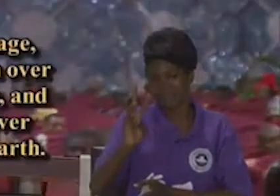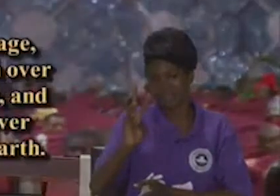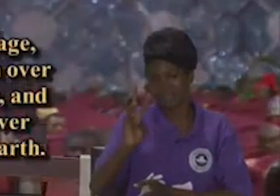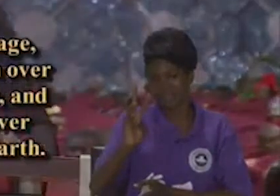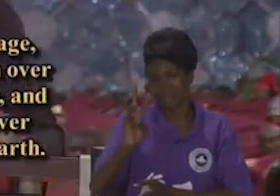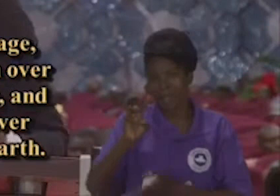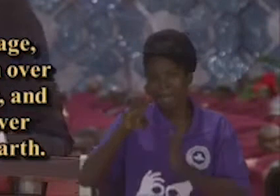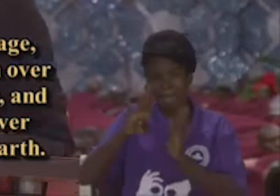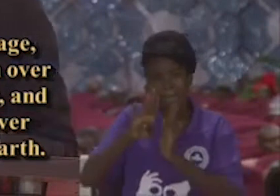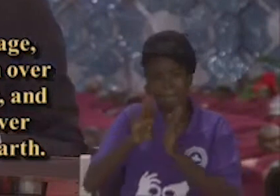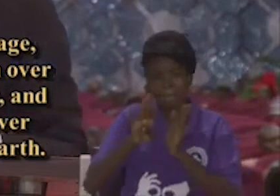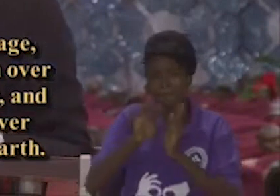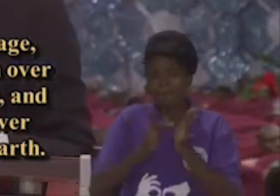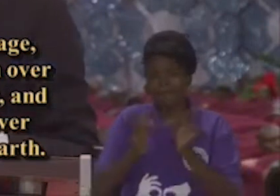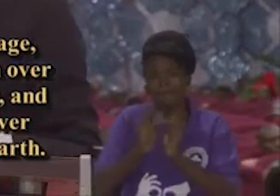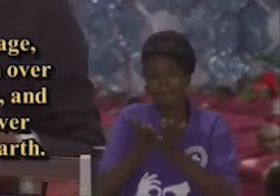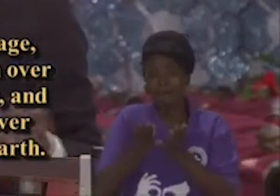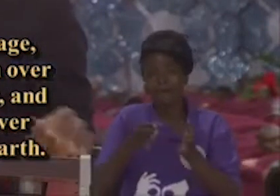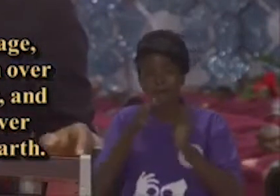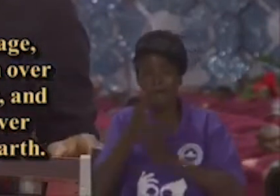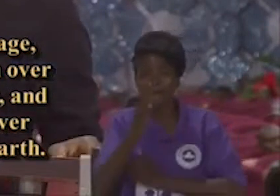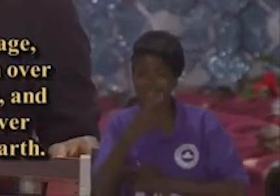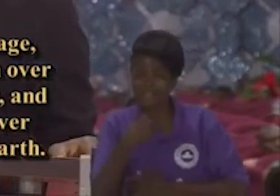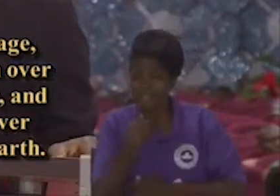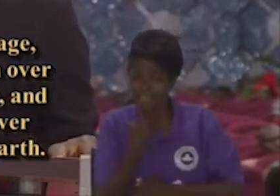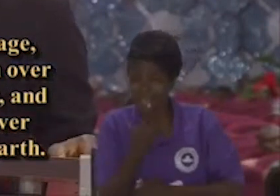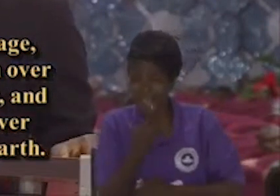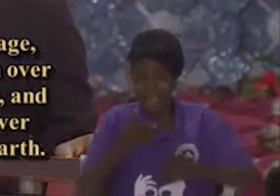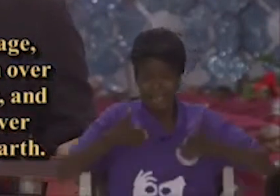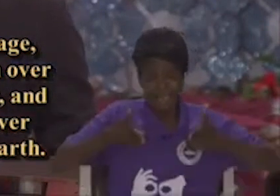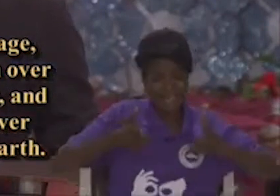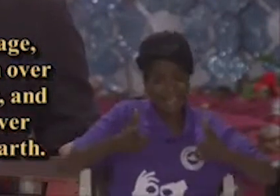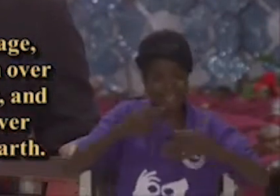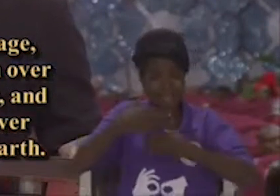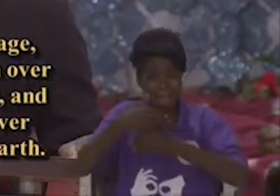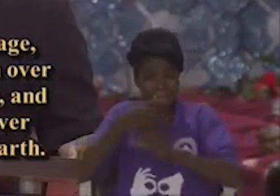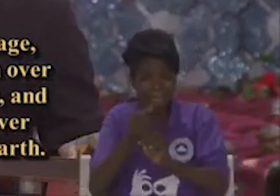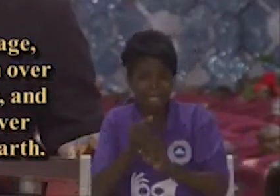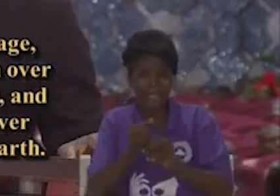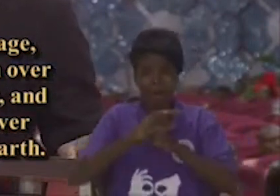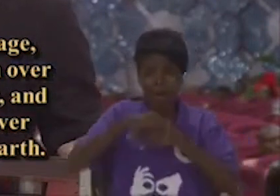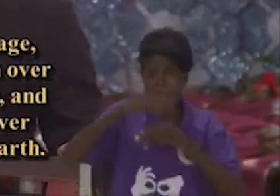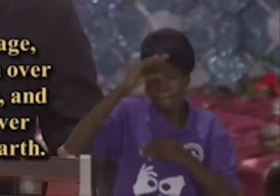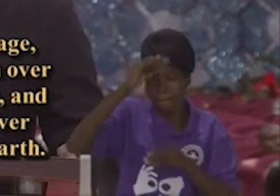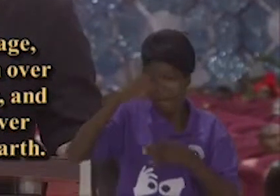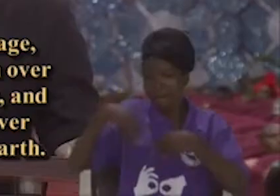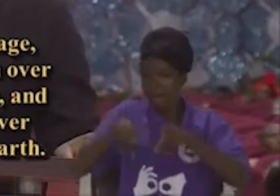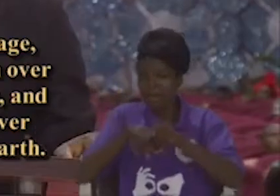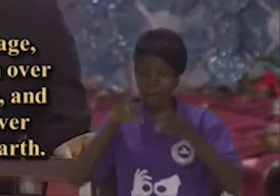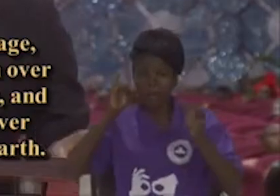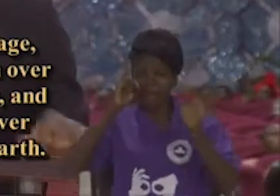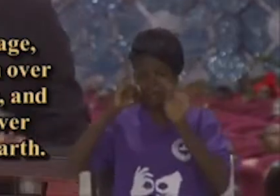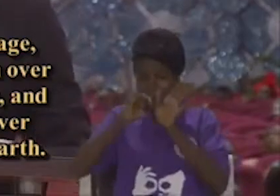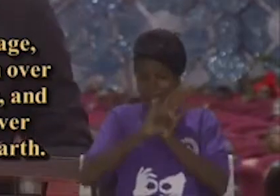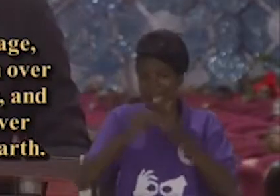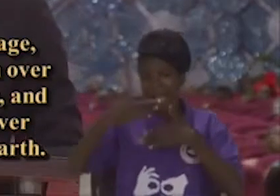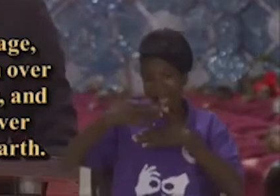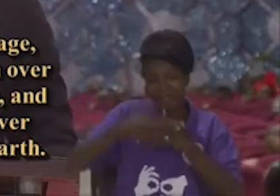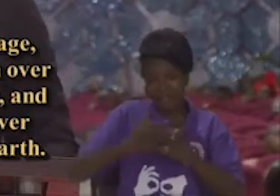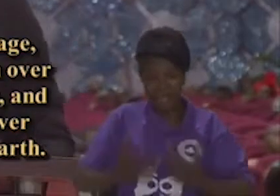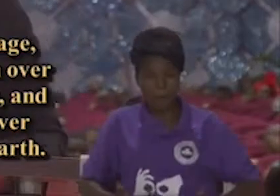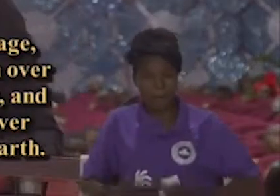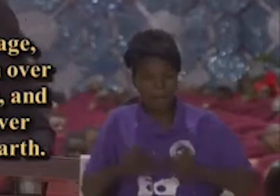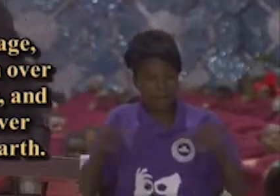The Bible says, "And God said, let us make man in our image, after our